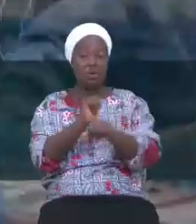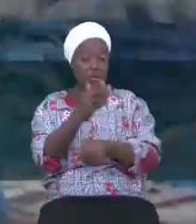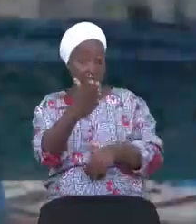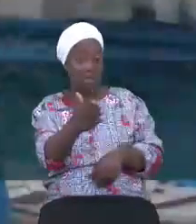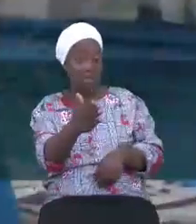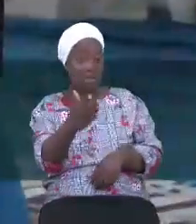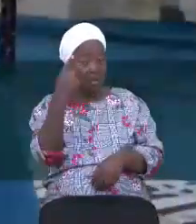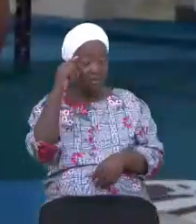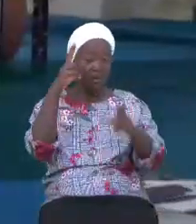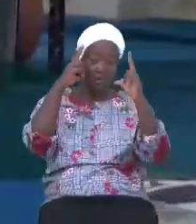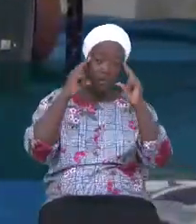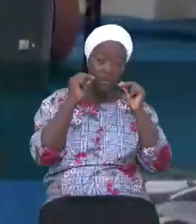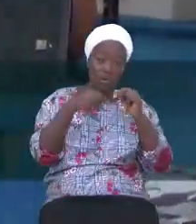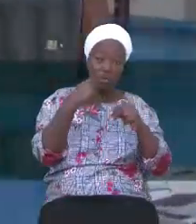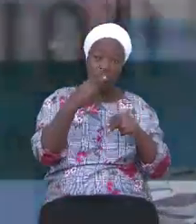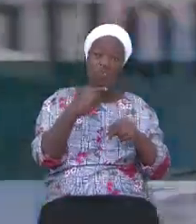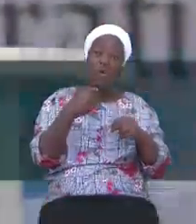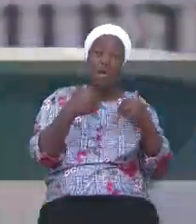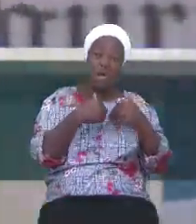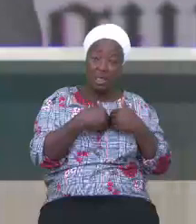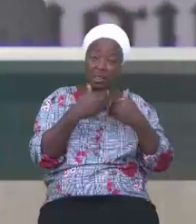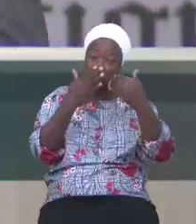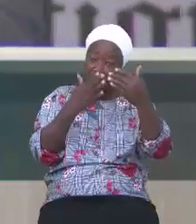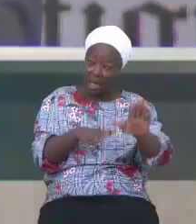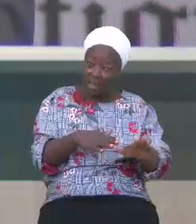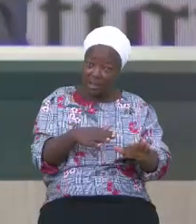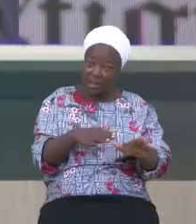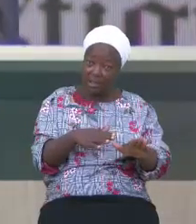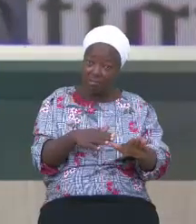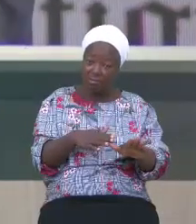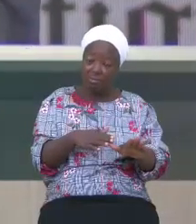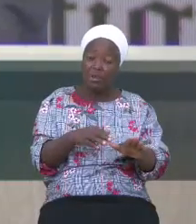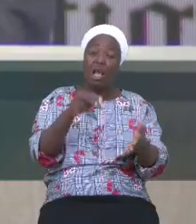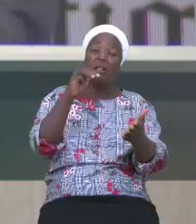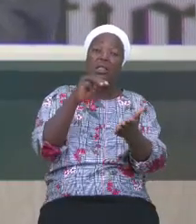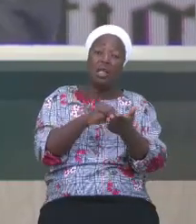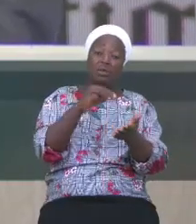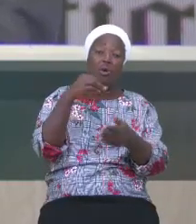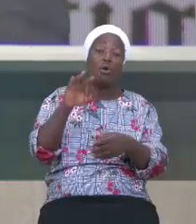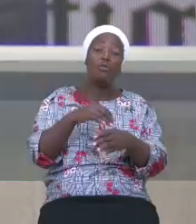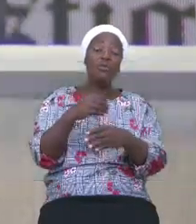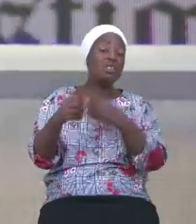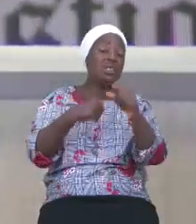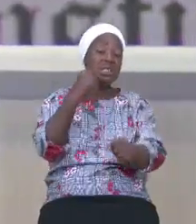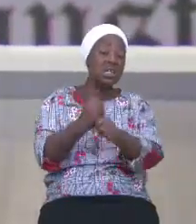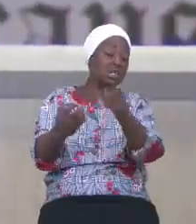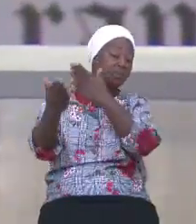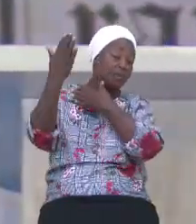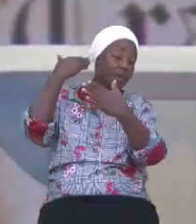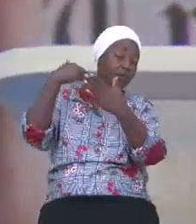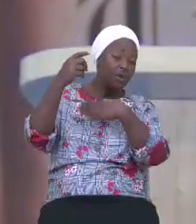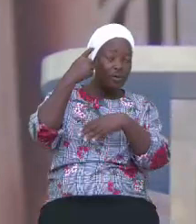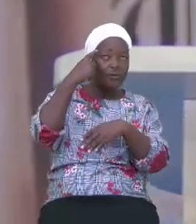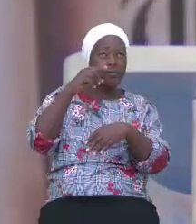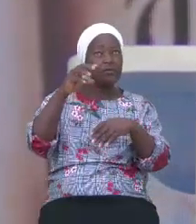for Moses, who had died thousands of years before, for him